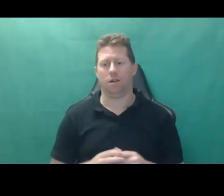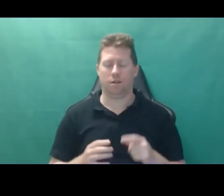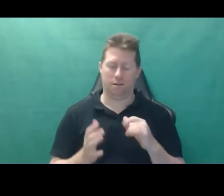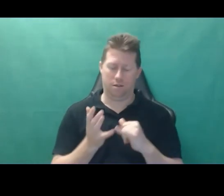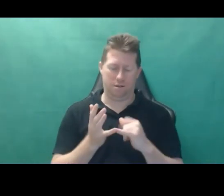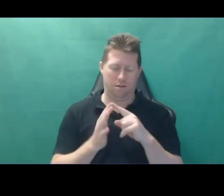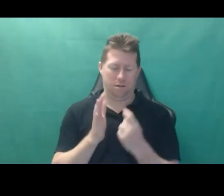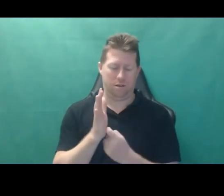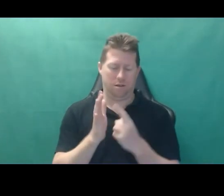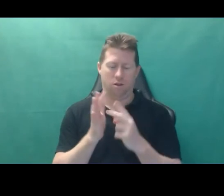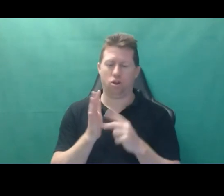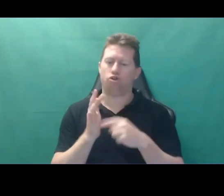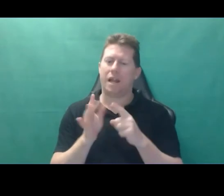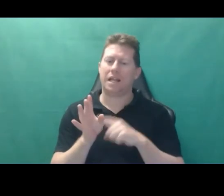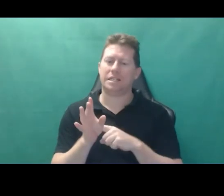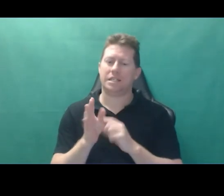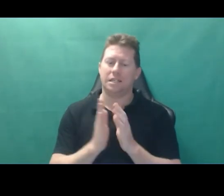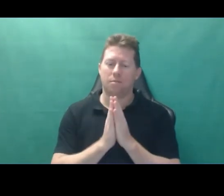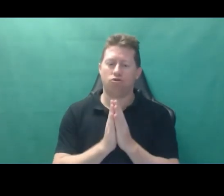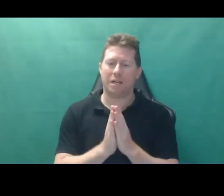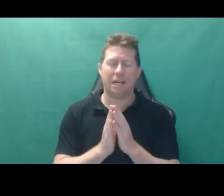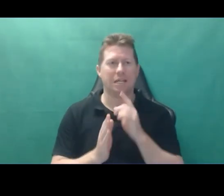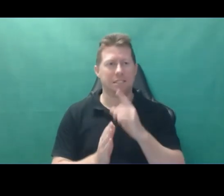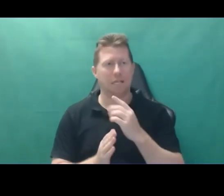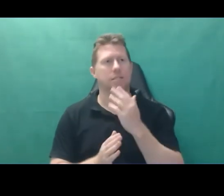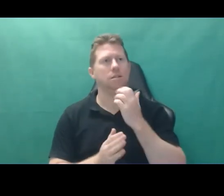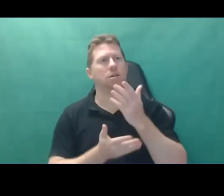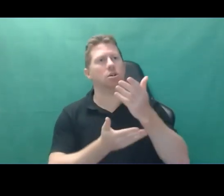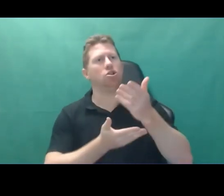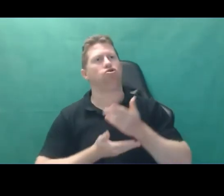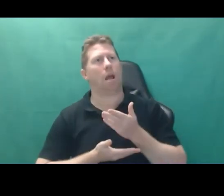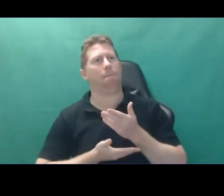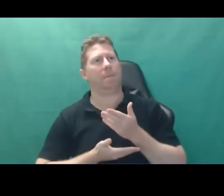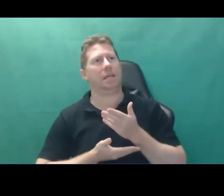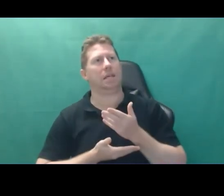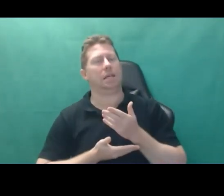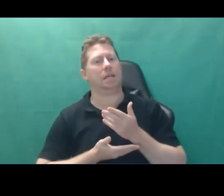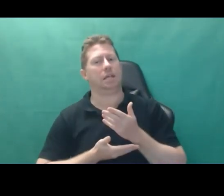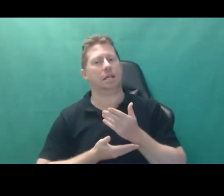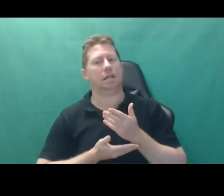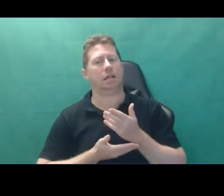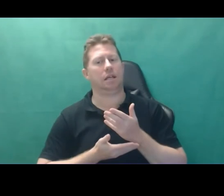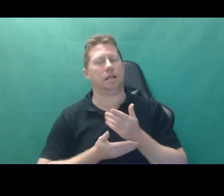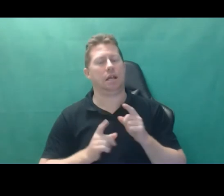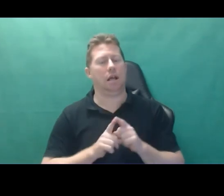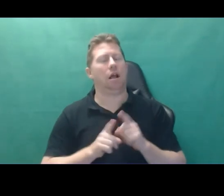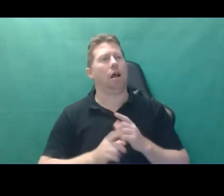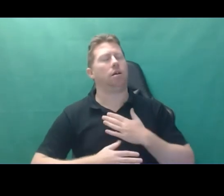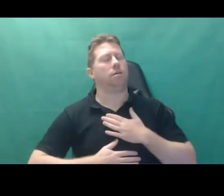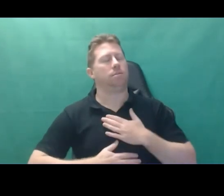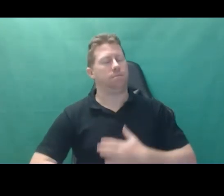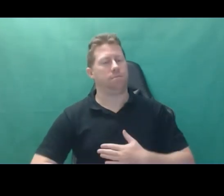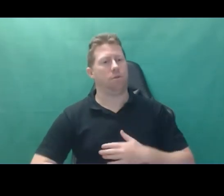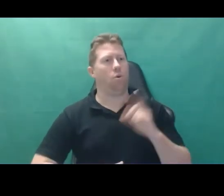says, um, grant me the, the serenity to accept the things I cannot